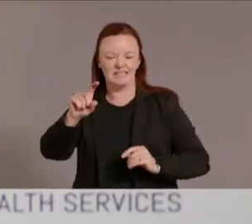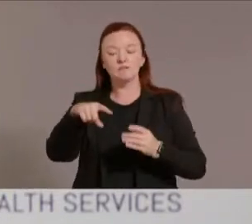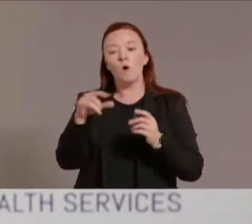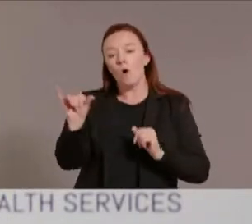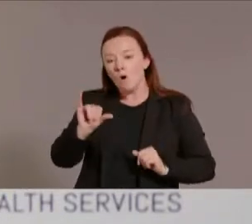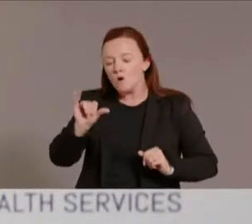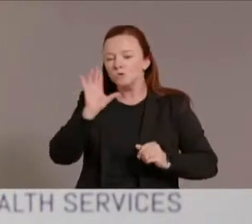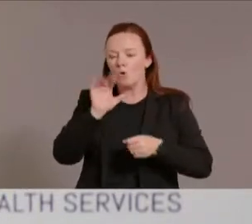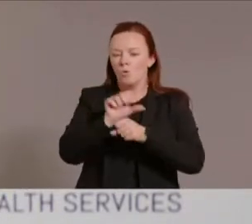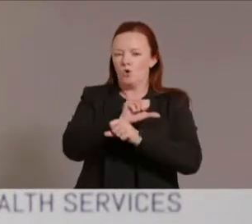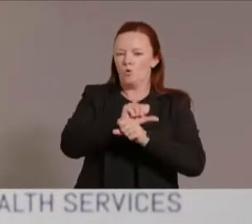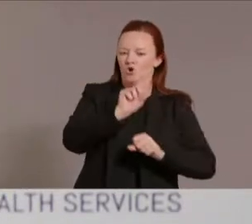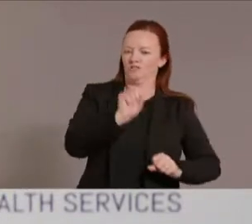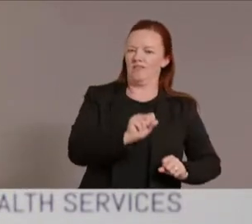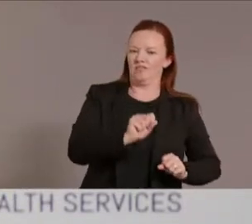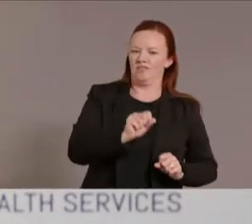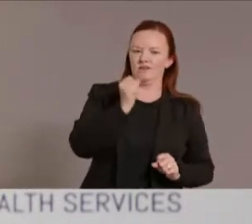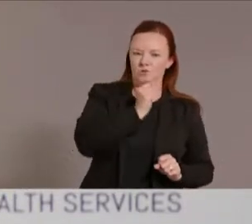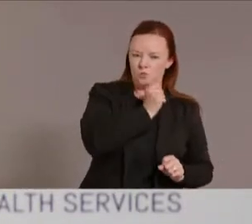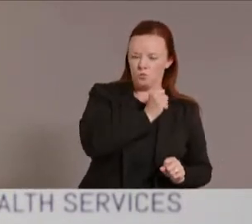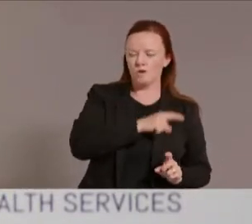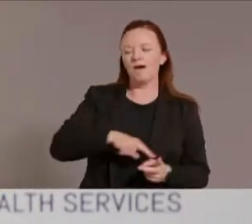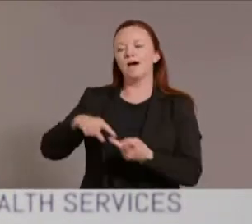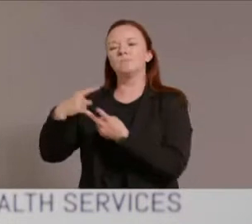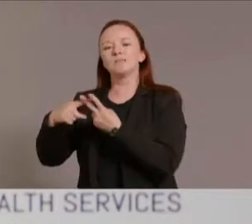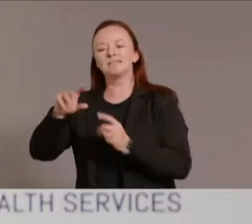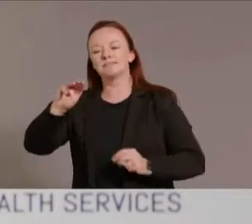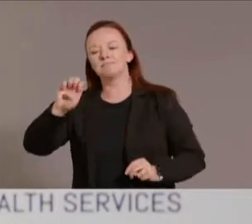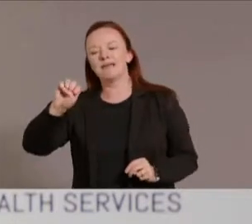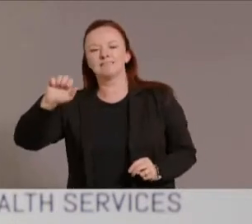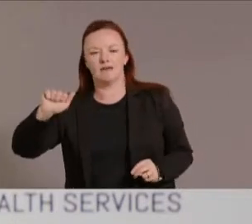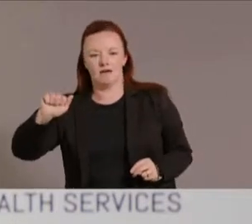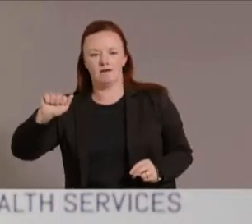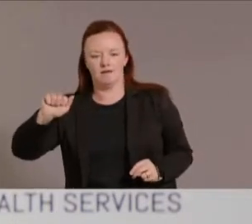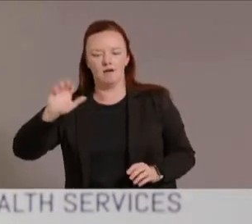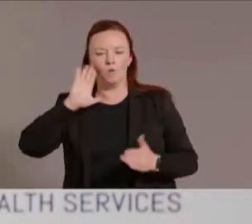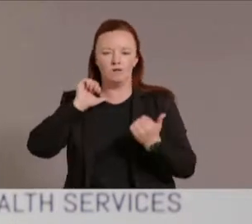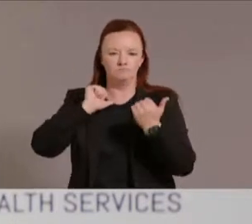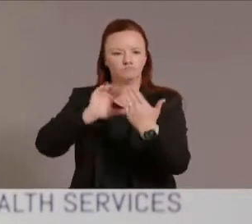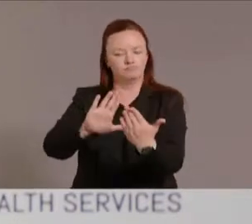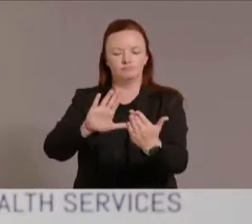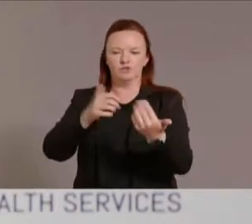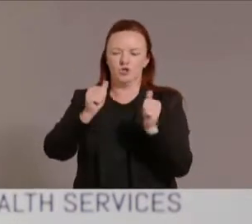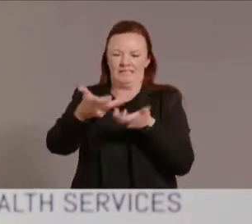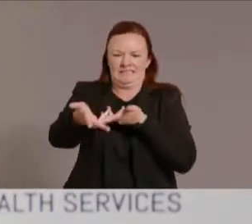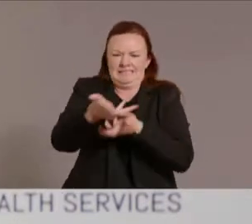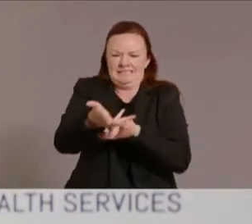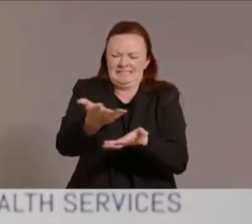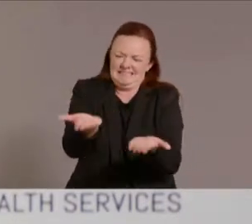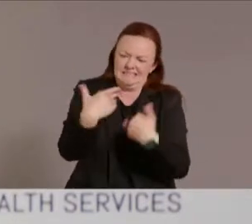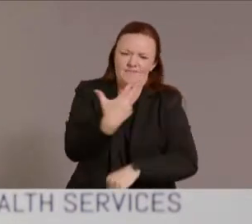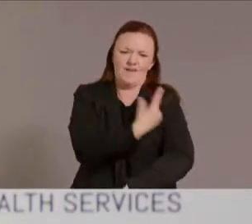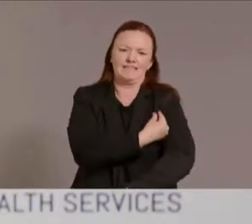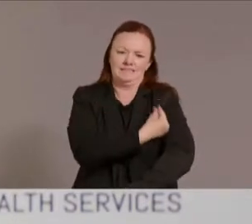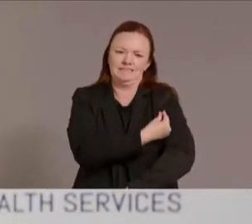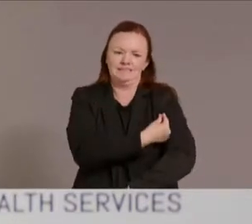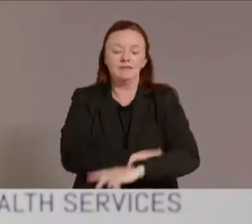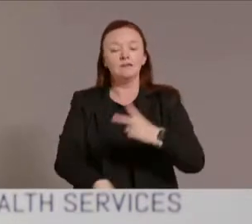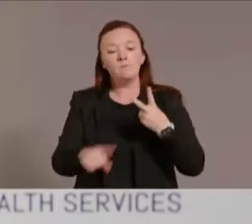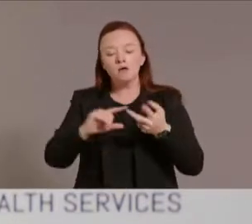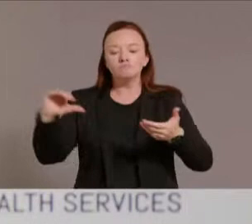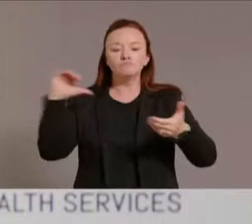in the Mesa area to do these same types of strategies. And then we're also working with some of the trusted